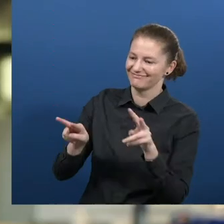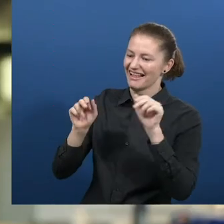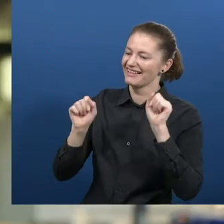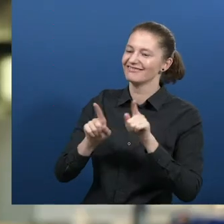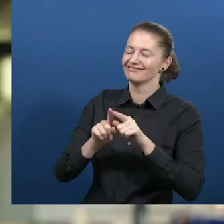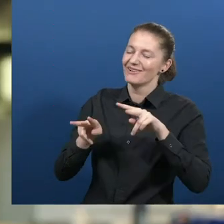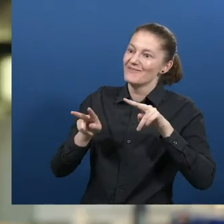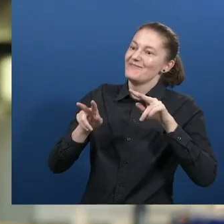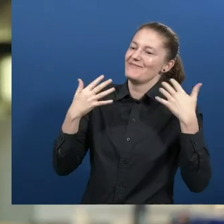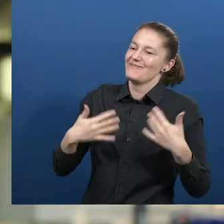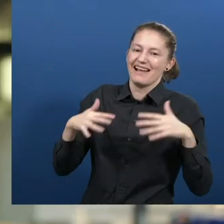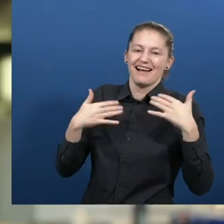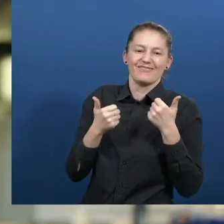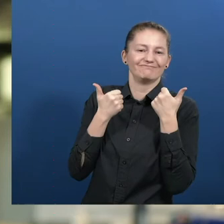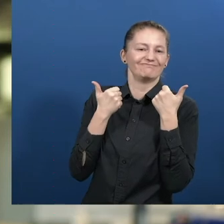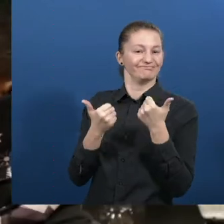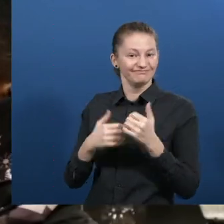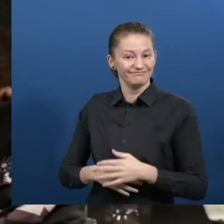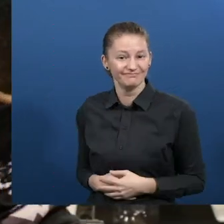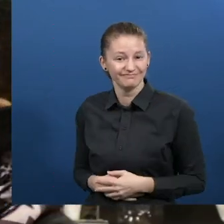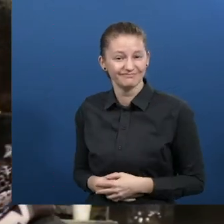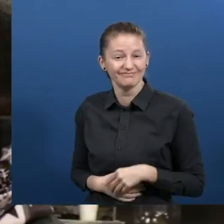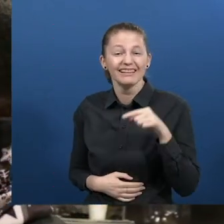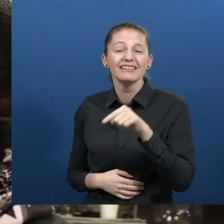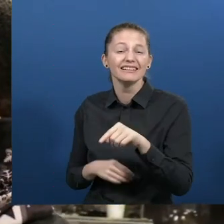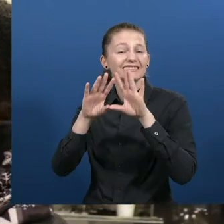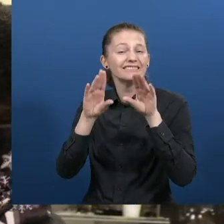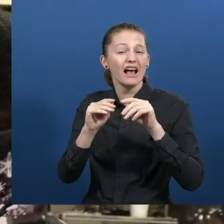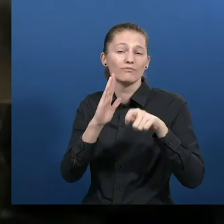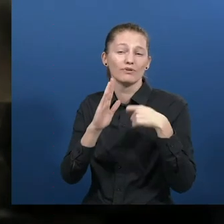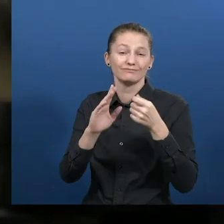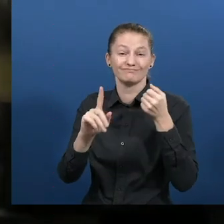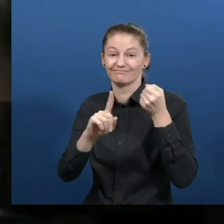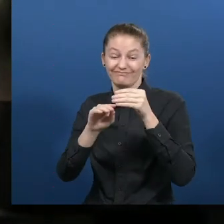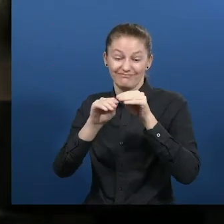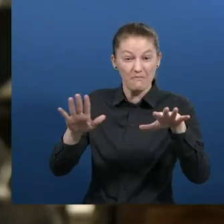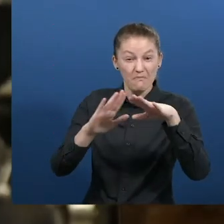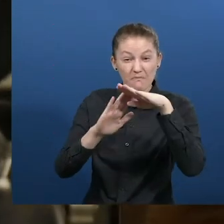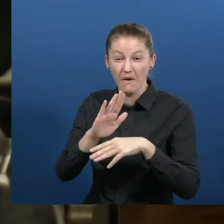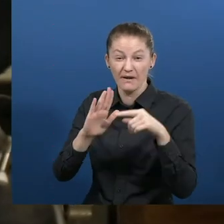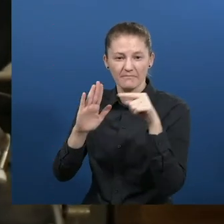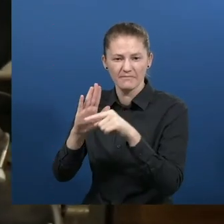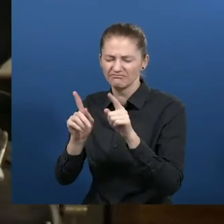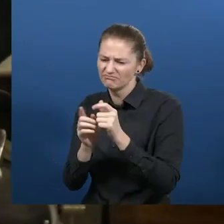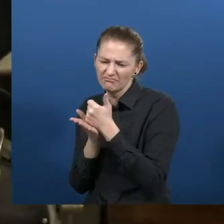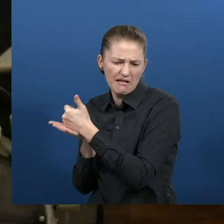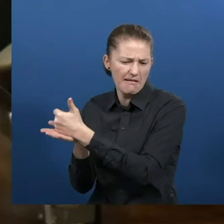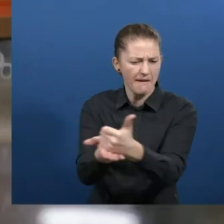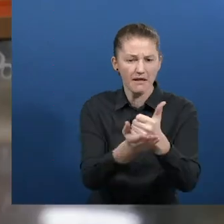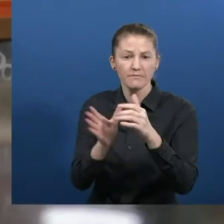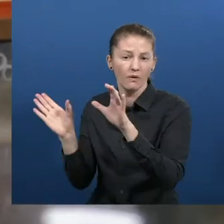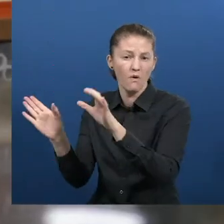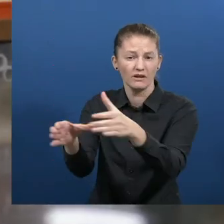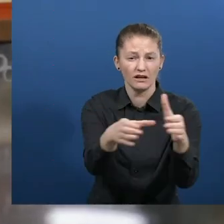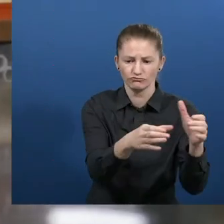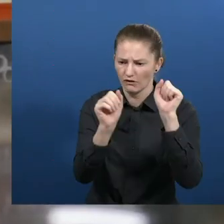one word, it would be enlightening. That's how the Zero Project Impact Transfer Program helps organizations